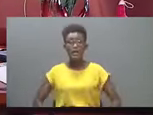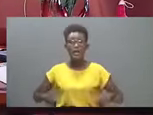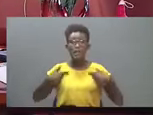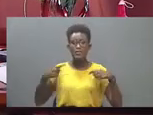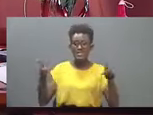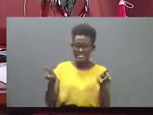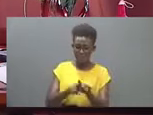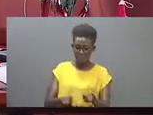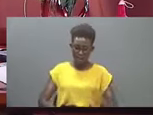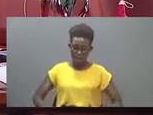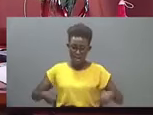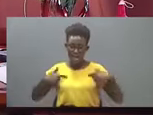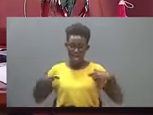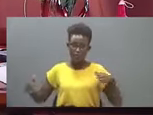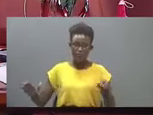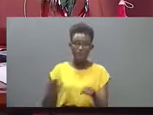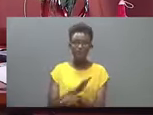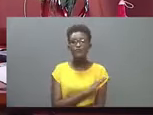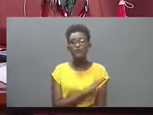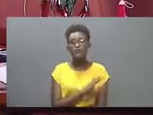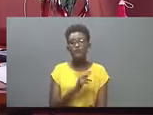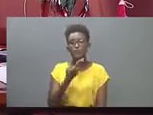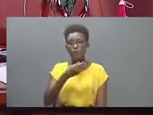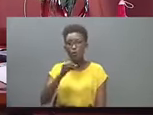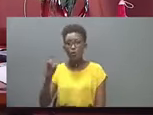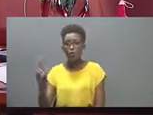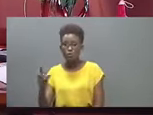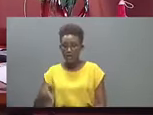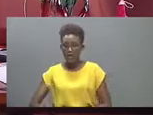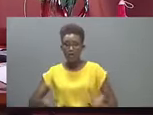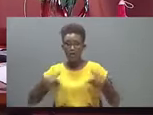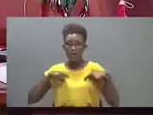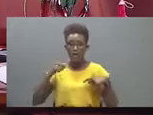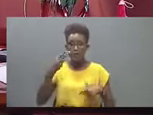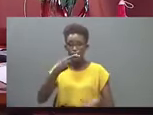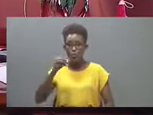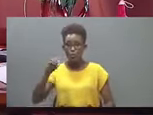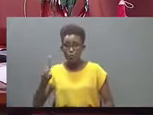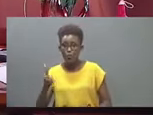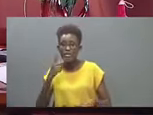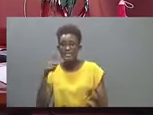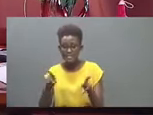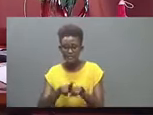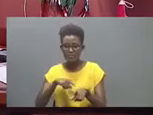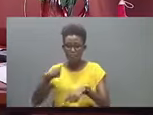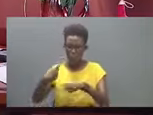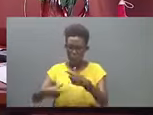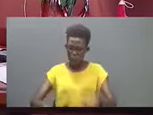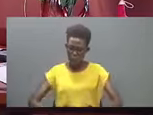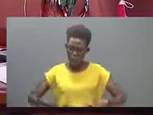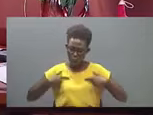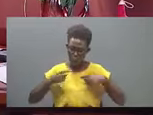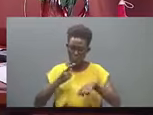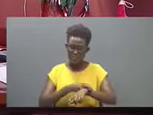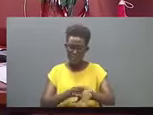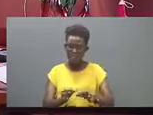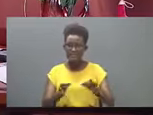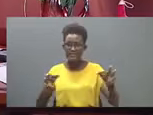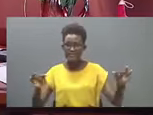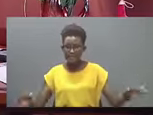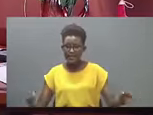livelihood. Ubugingo bwinshi ni ubugingo bw'ubuzima. Life and its longevity. N'ubuzima mu kurama. Life